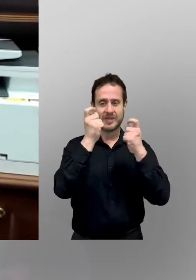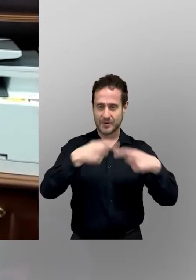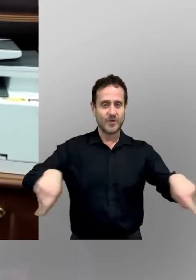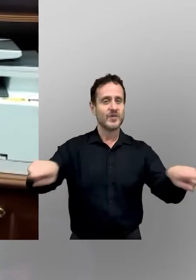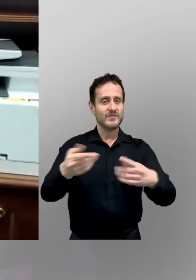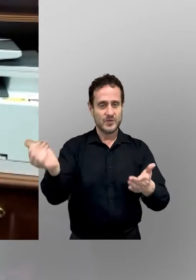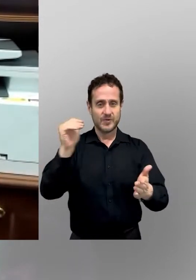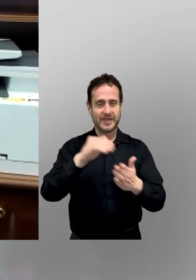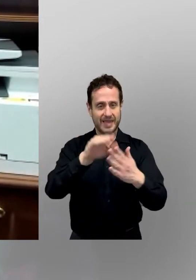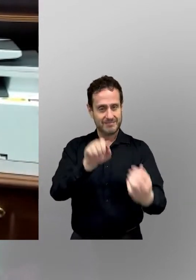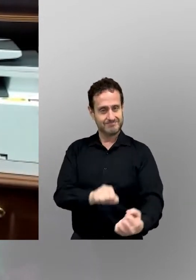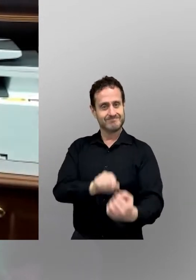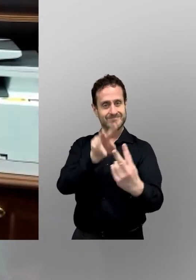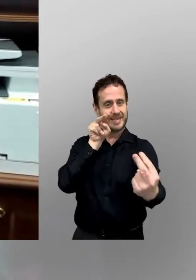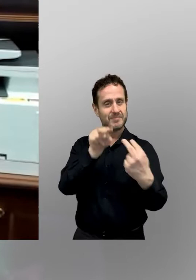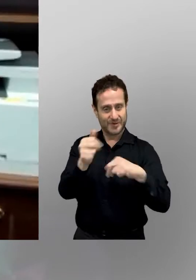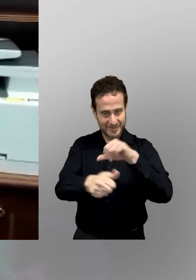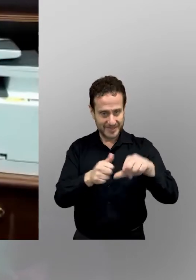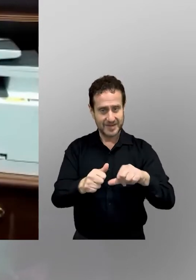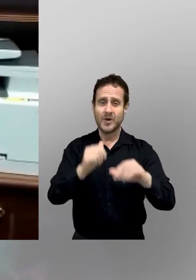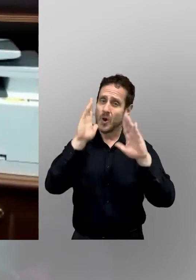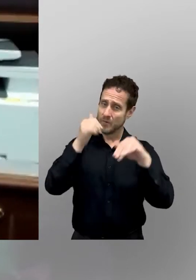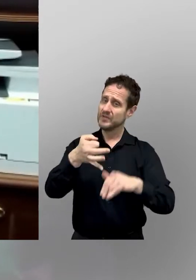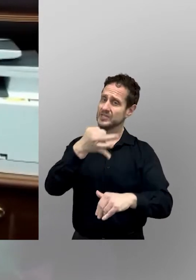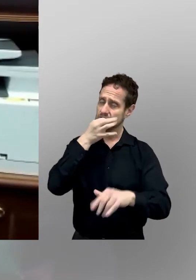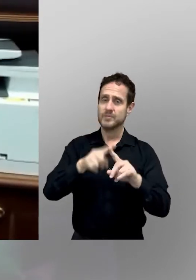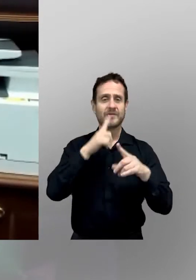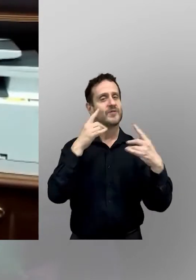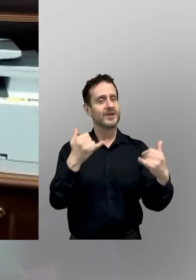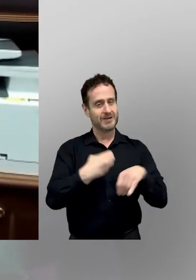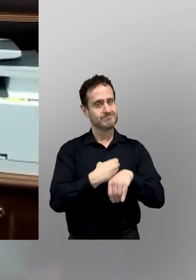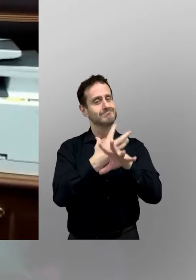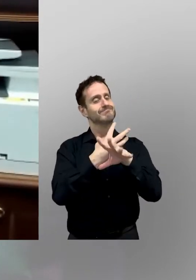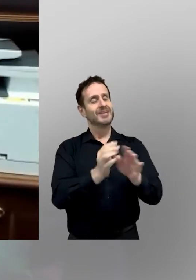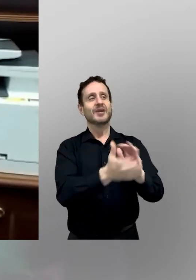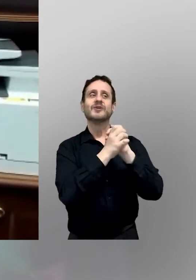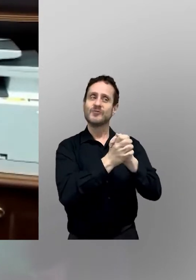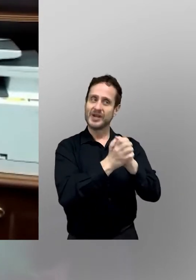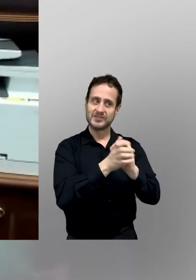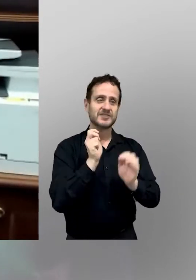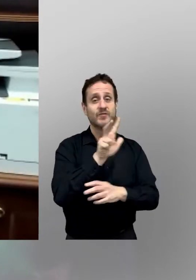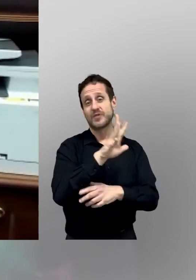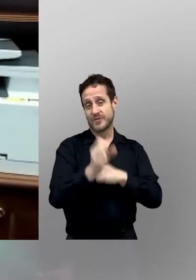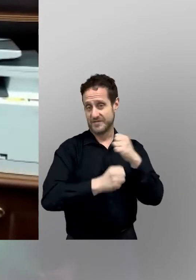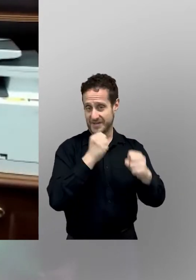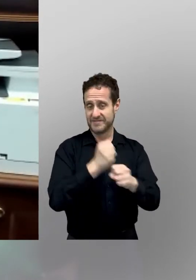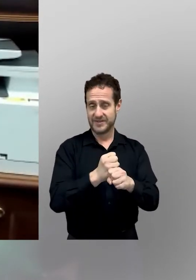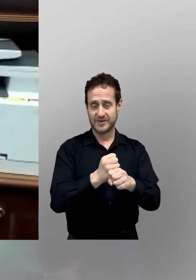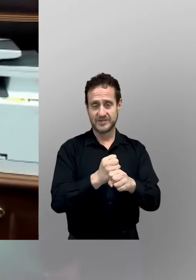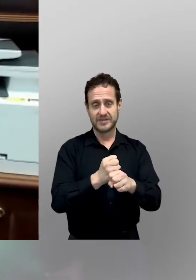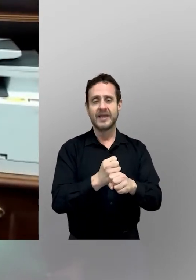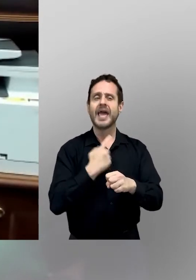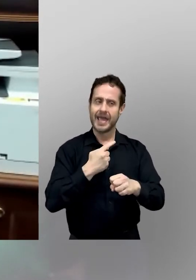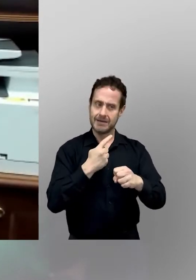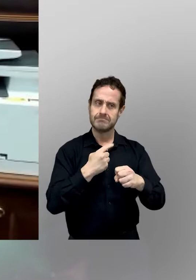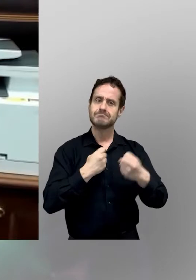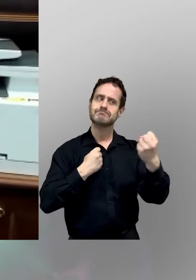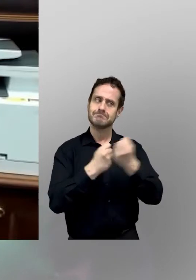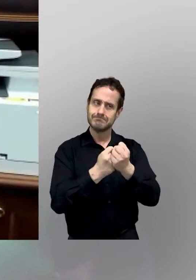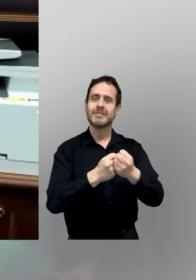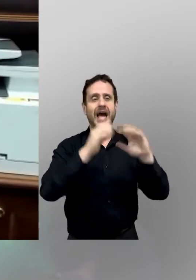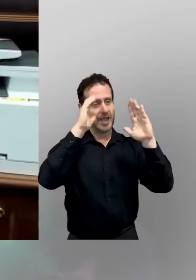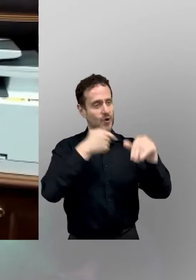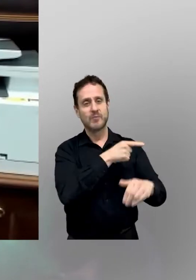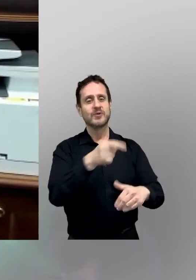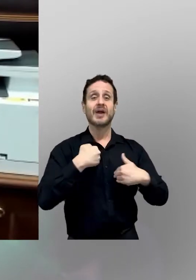rights organization. I look forward to celebrating with you all again in person and hopefully in the near future. But for now, congratulations